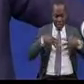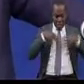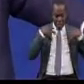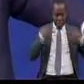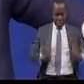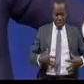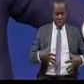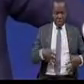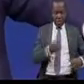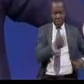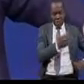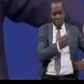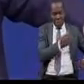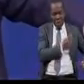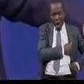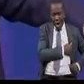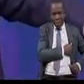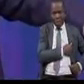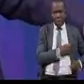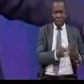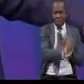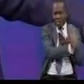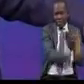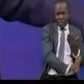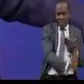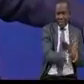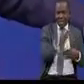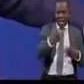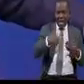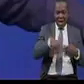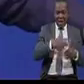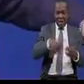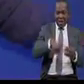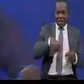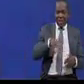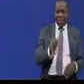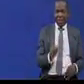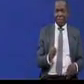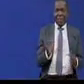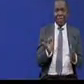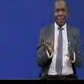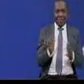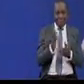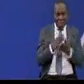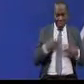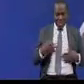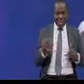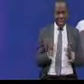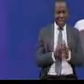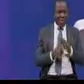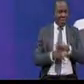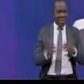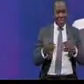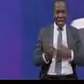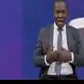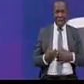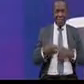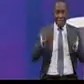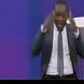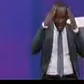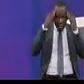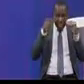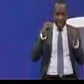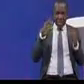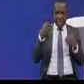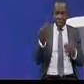of even waging war and having the victory. And here comes David.